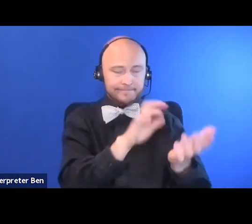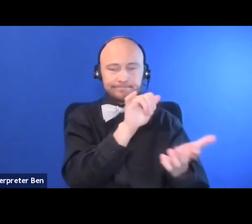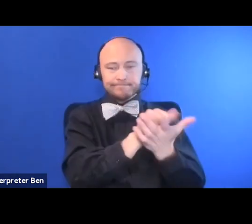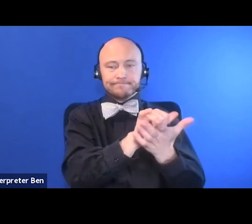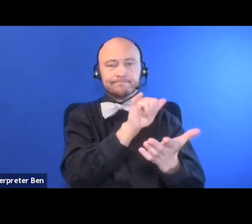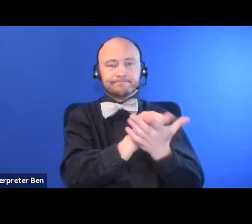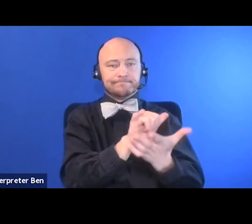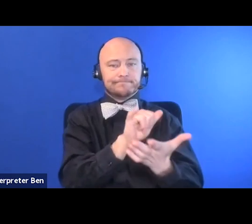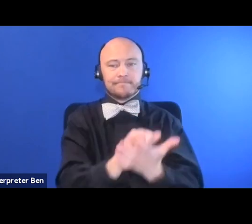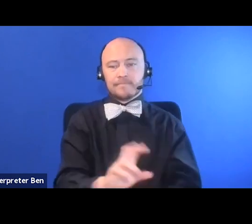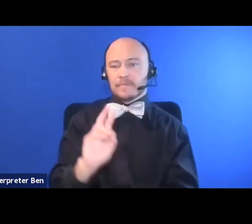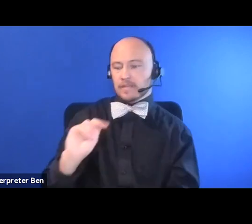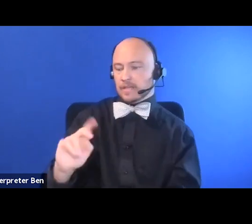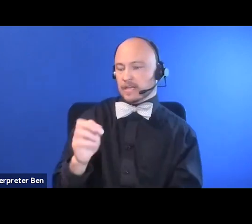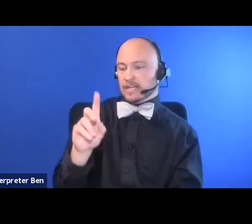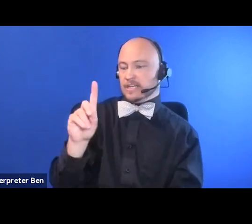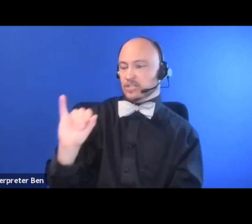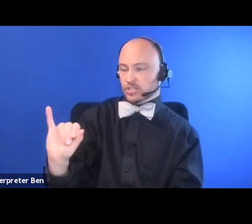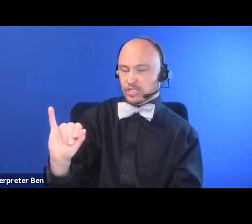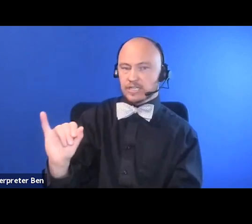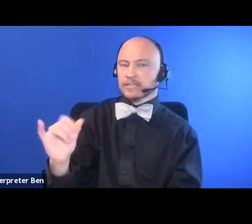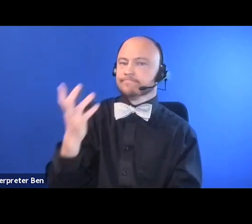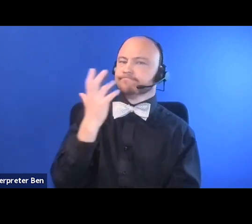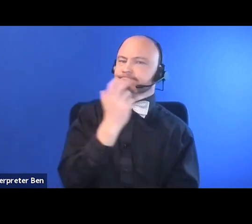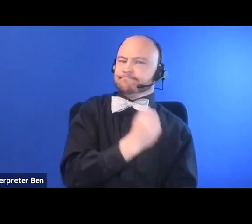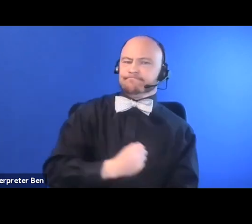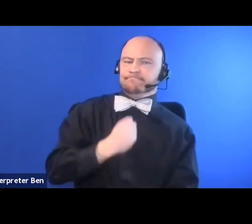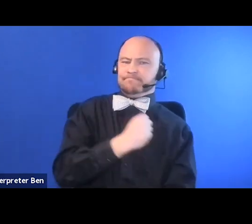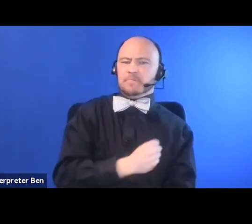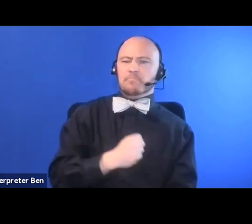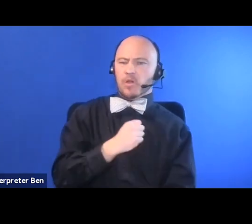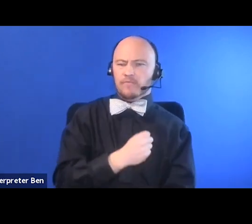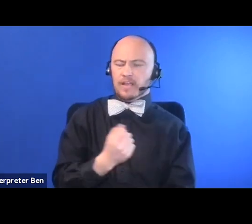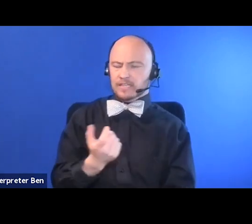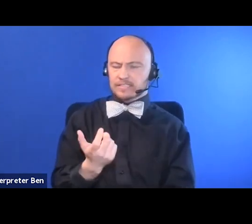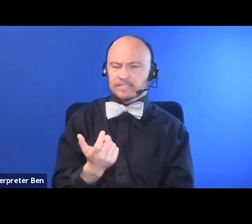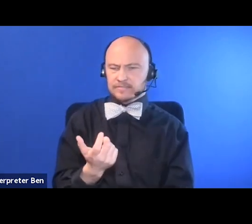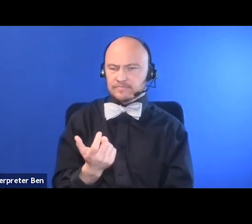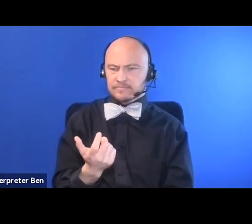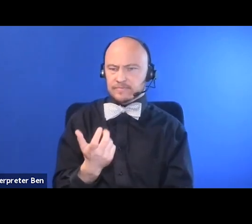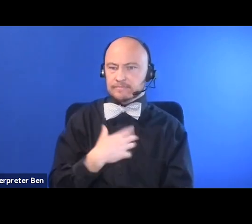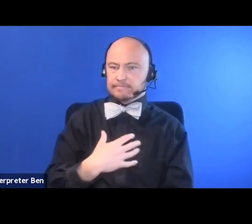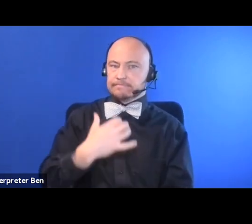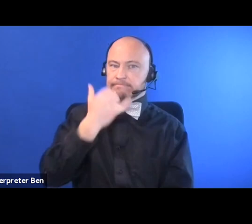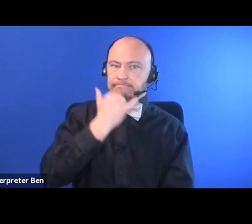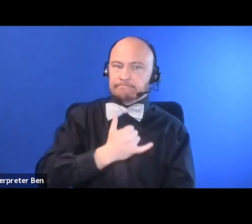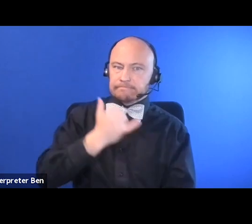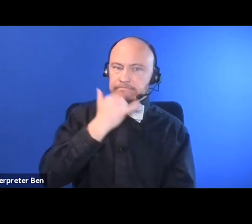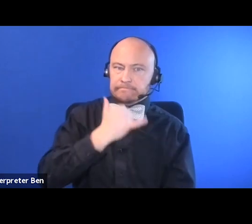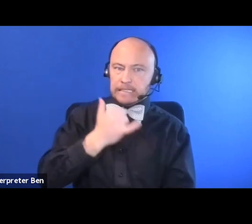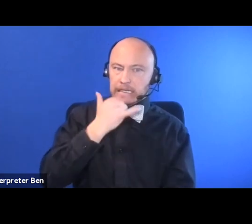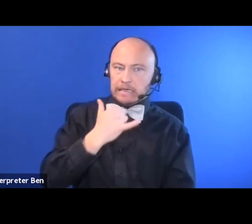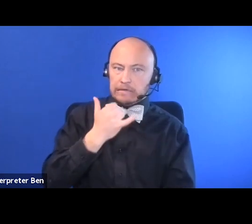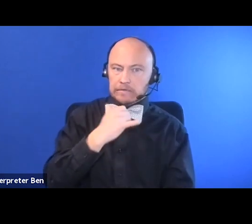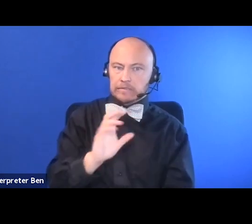Nishida-san quickly apologized for having made such an error in judgment.